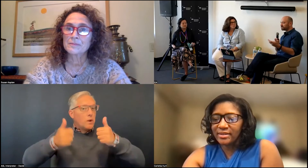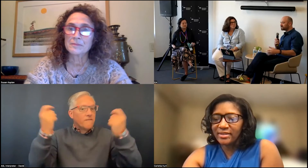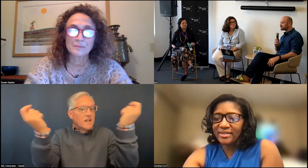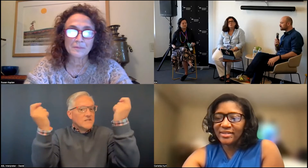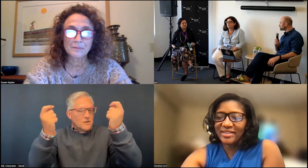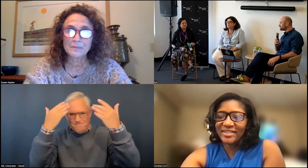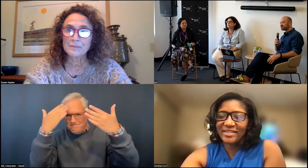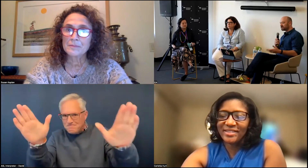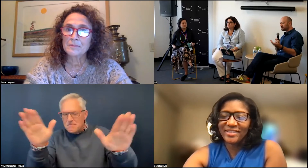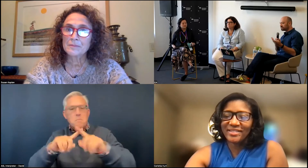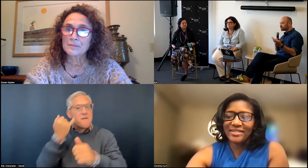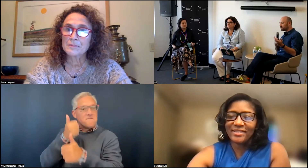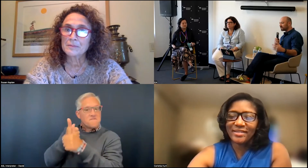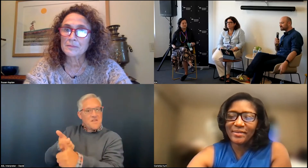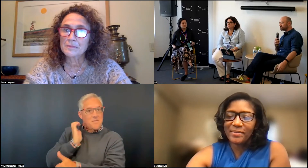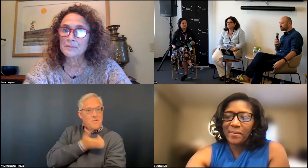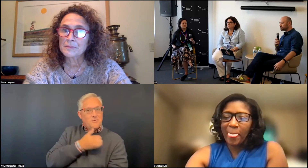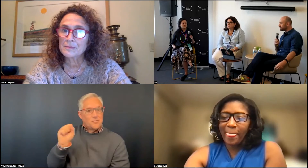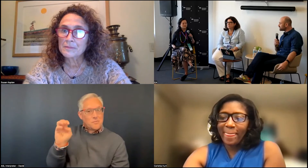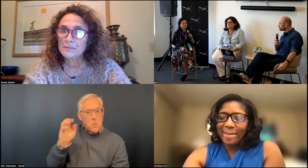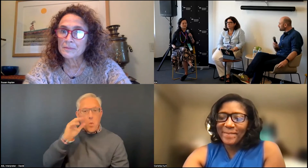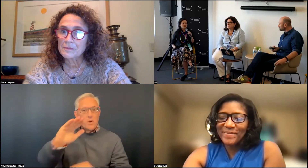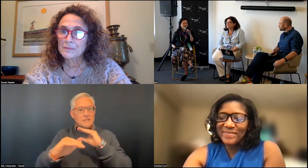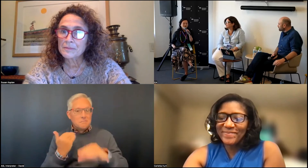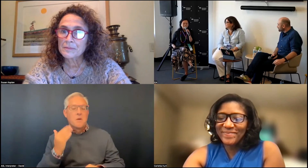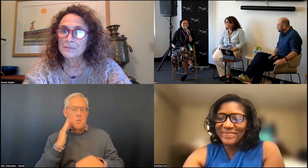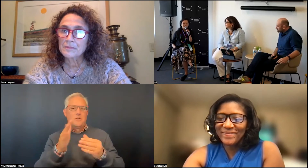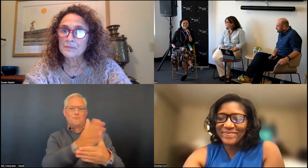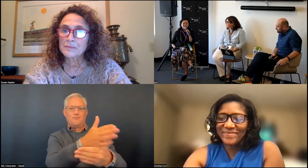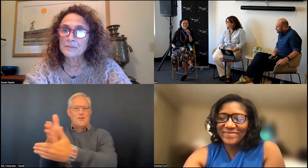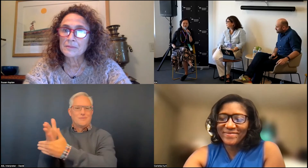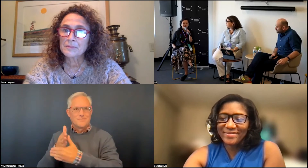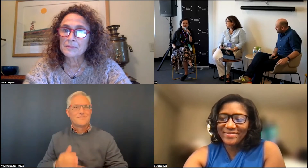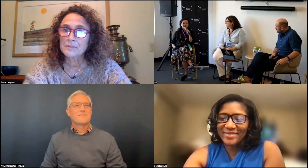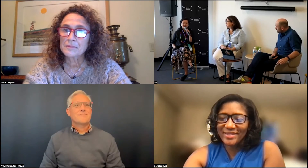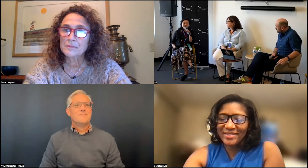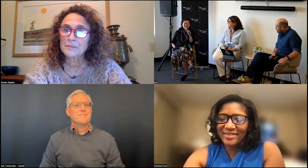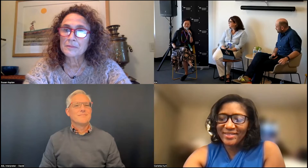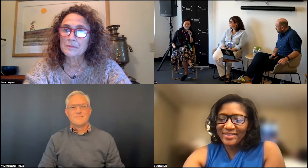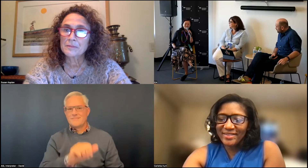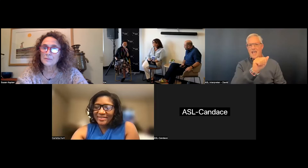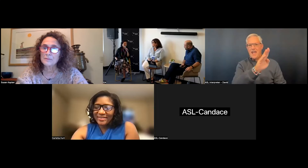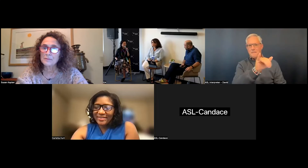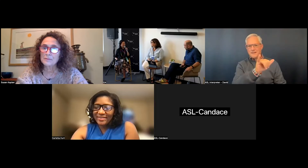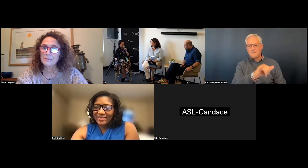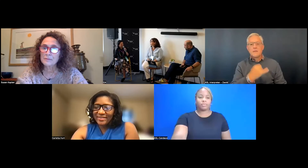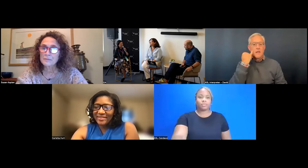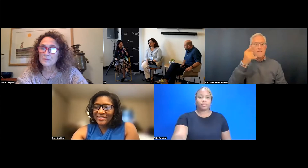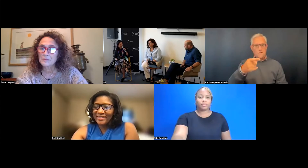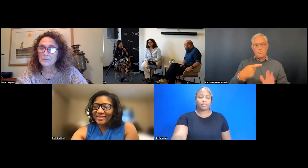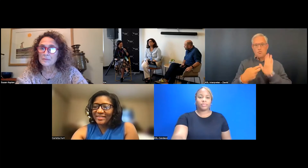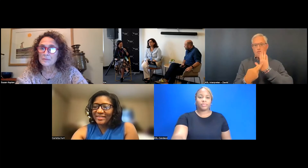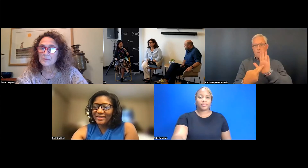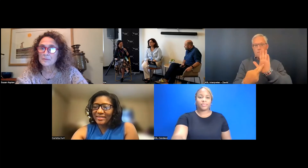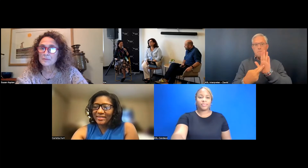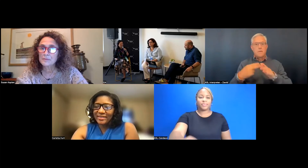if you follow us on social media or email us, we'll share the info. Also, if you're a representative of a film festival who would like